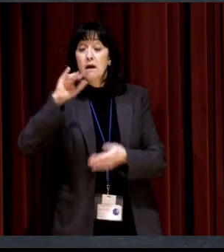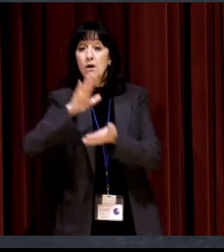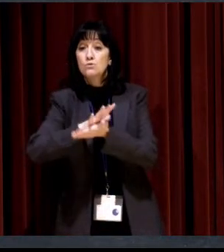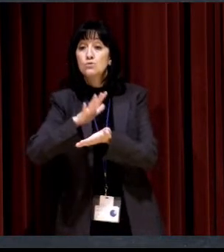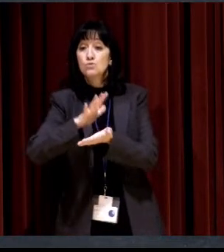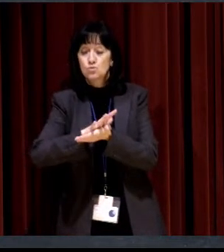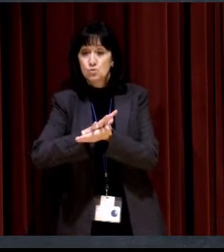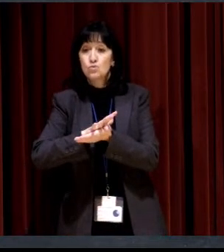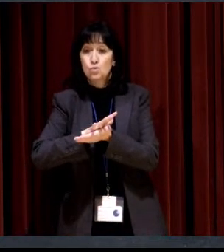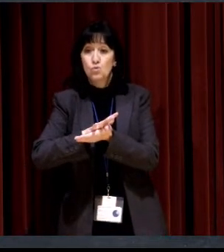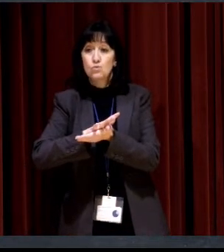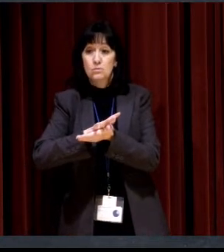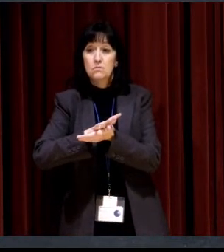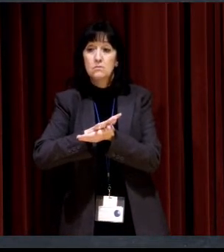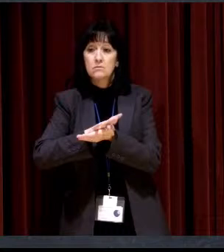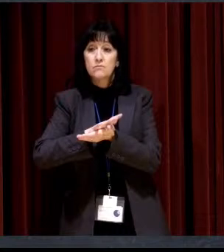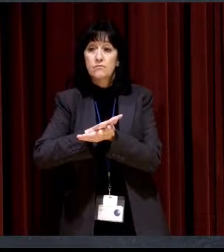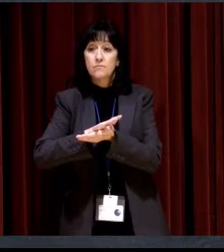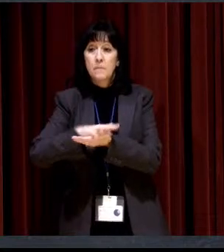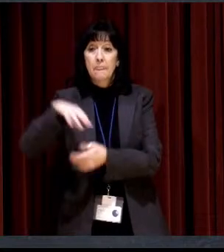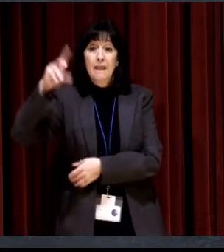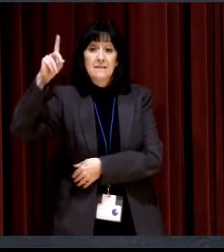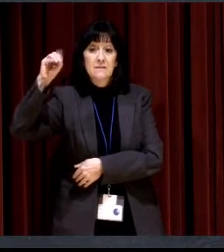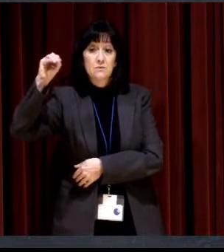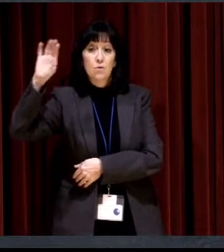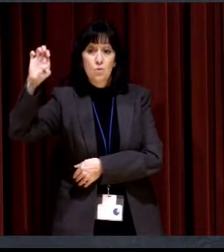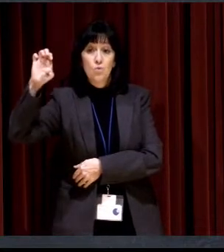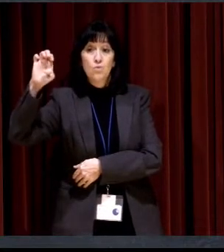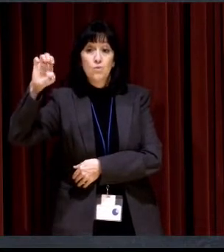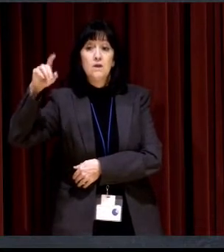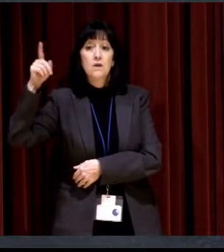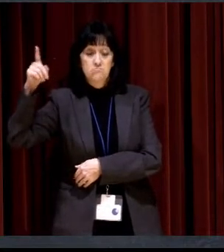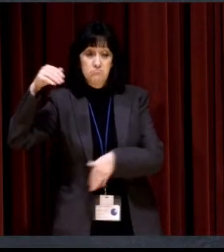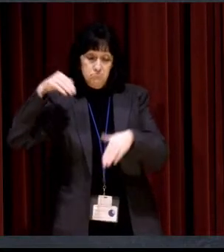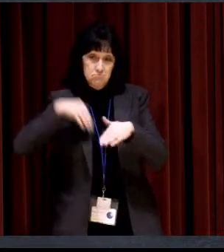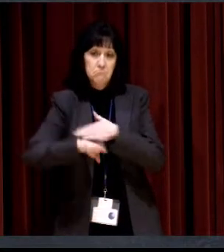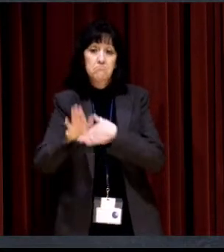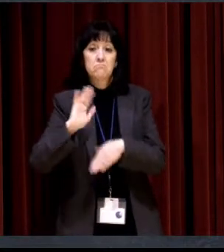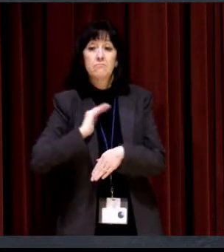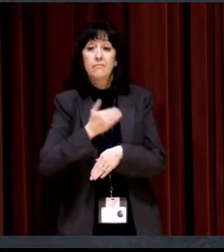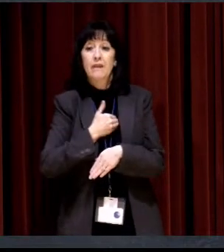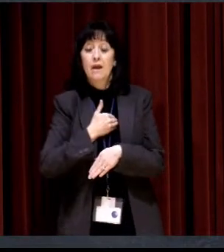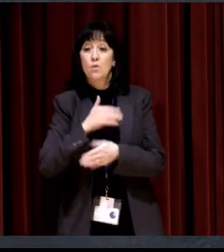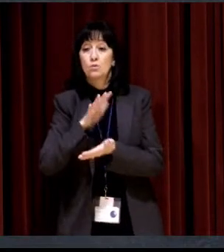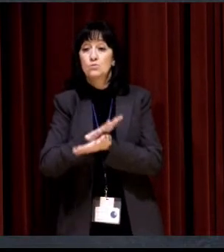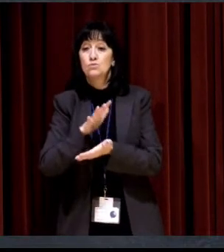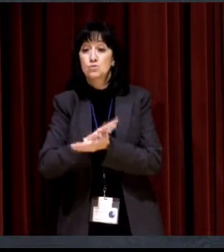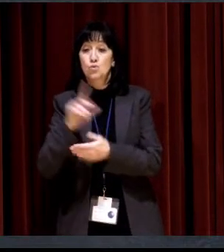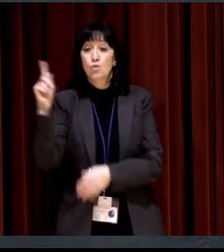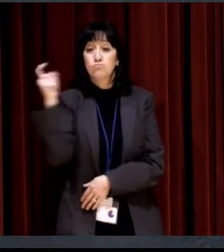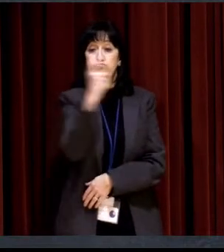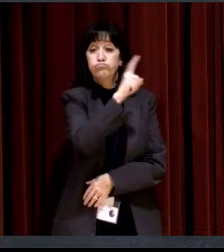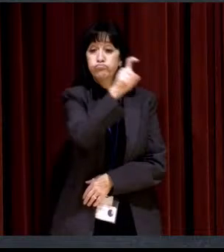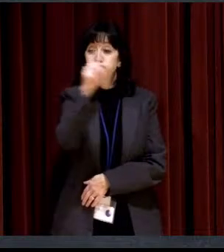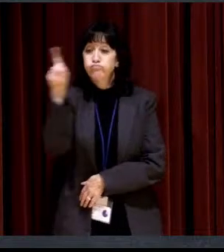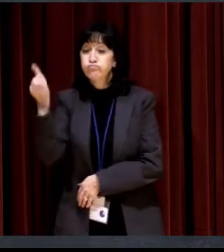have DOE walk through and visit our buildings twice a month, one